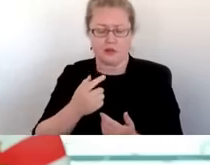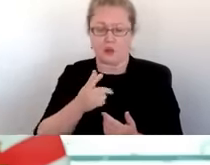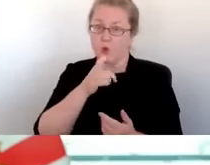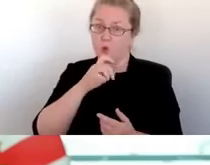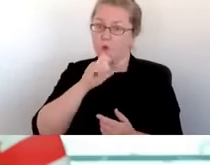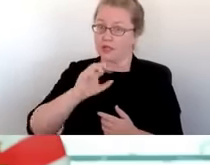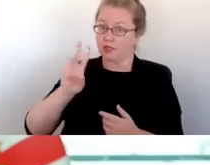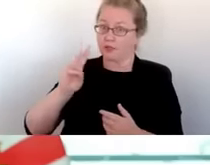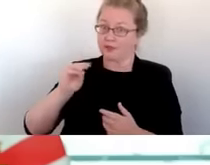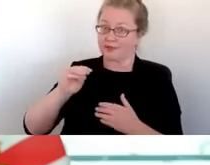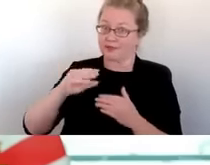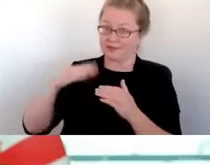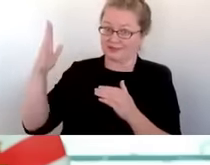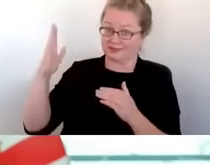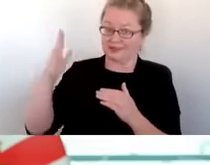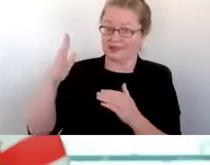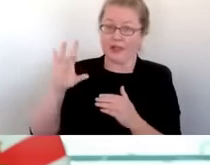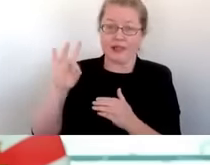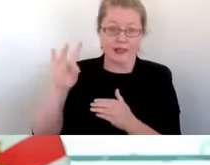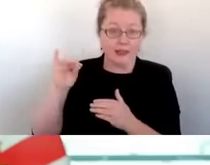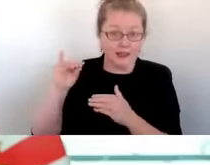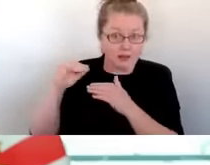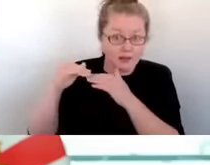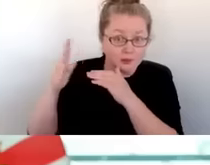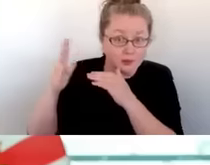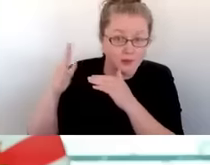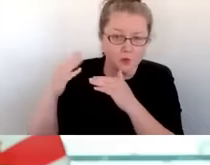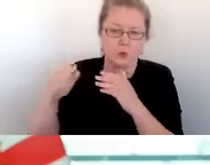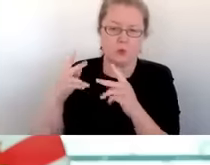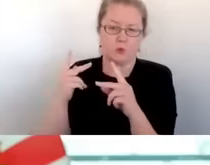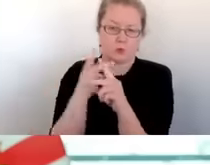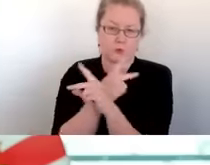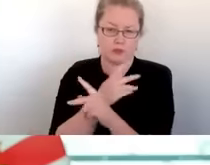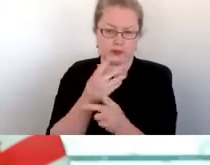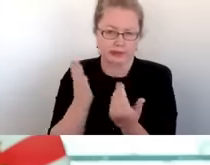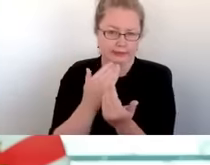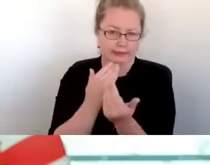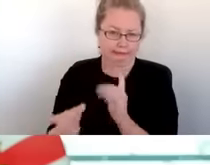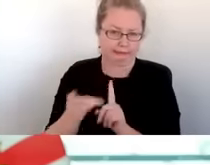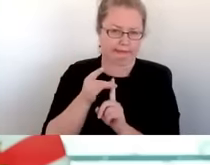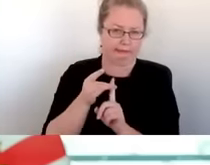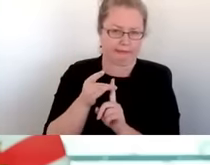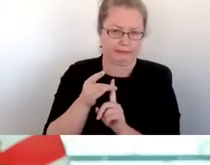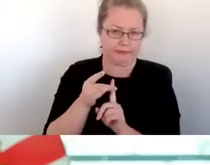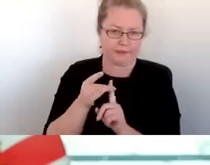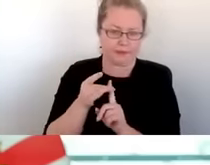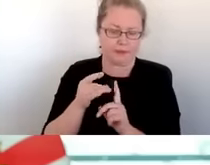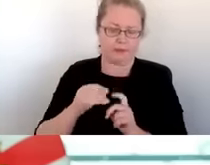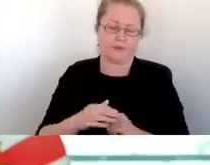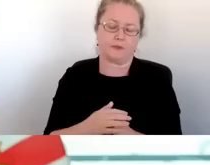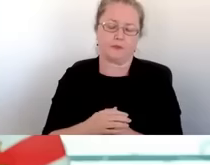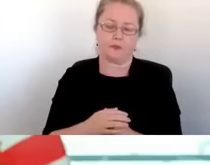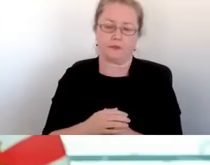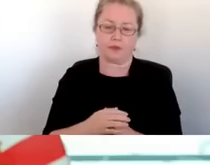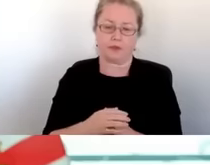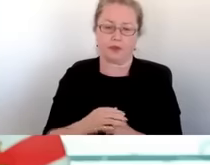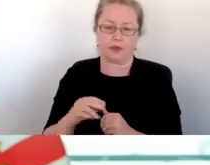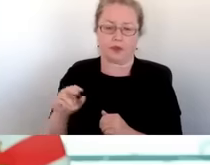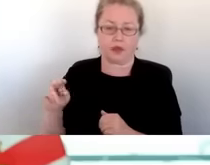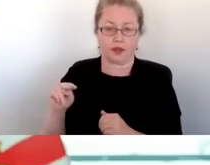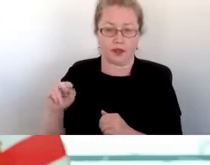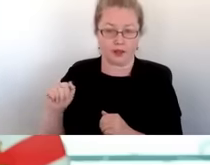people over the age of 60, particularly over the age of 80, but we really want to protect people over the age of 60.